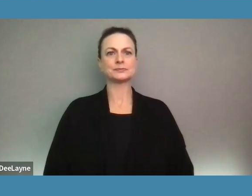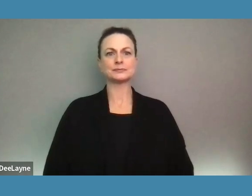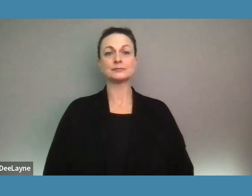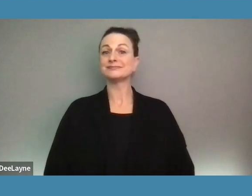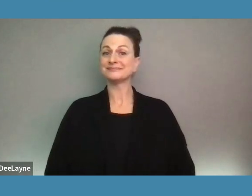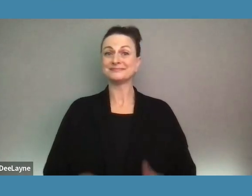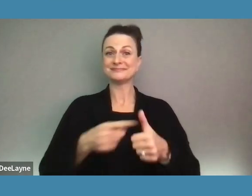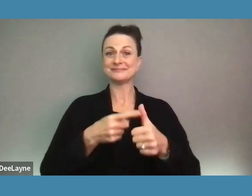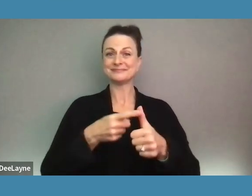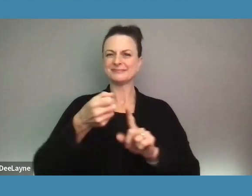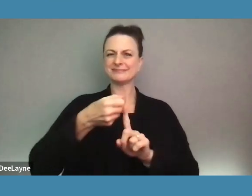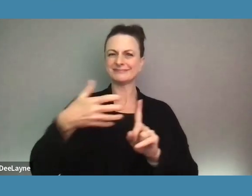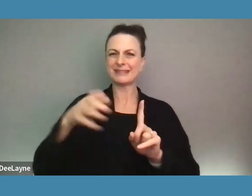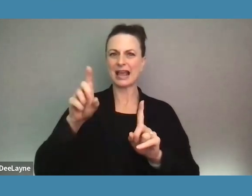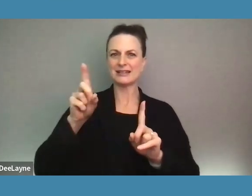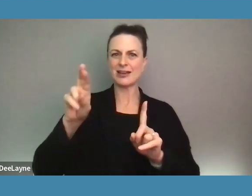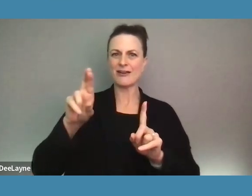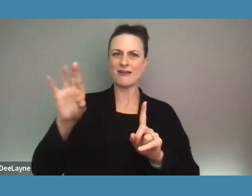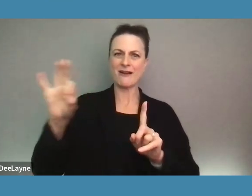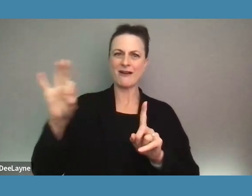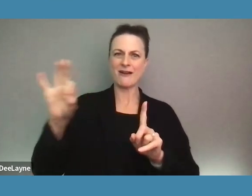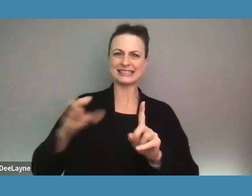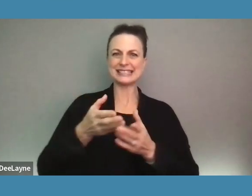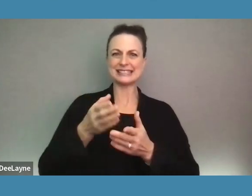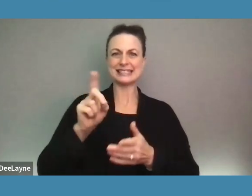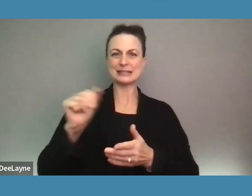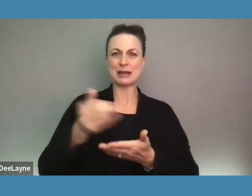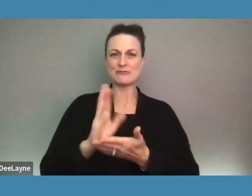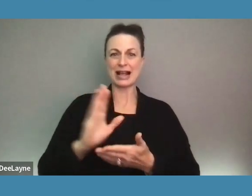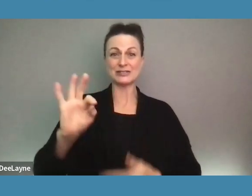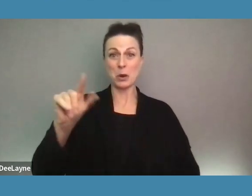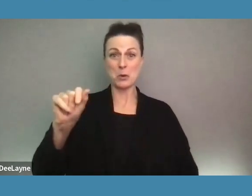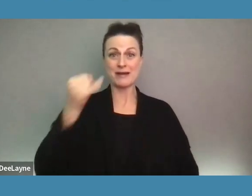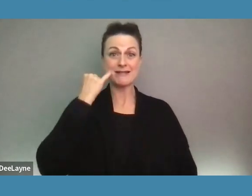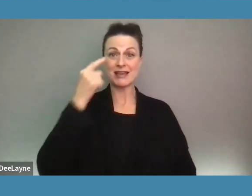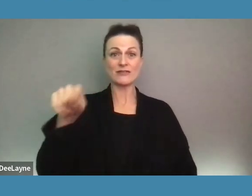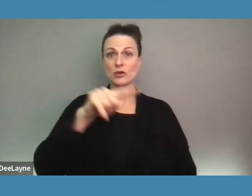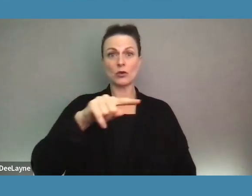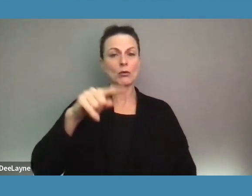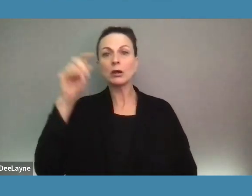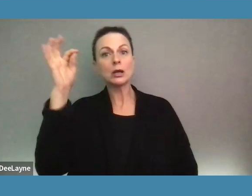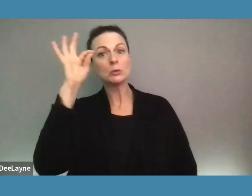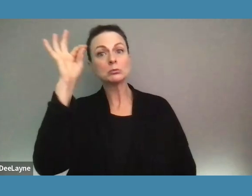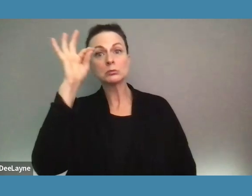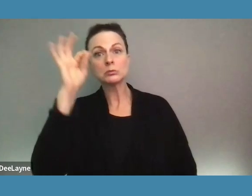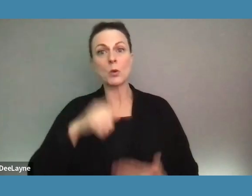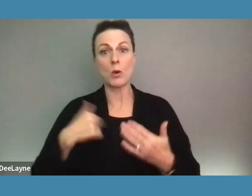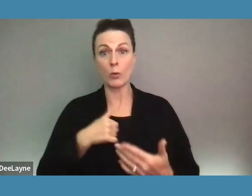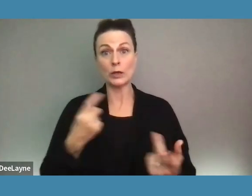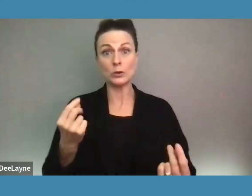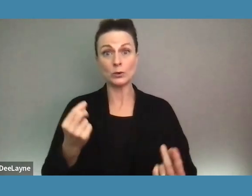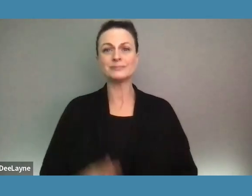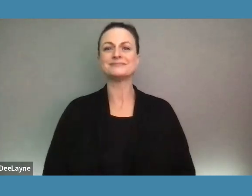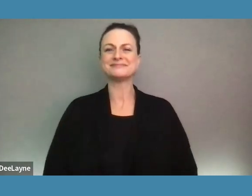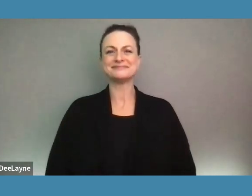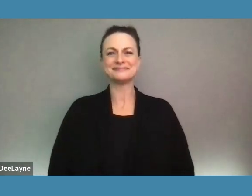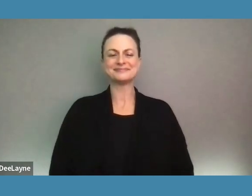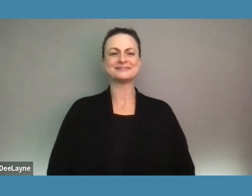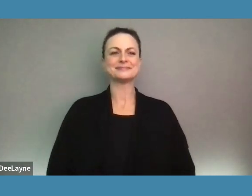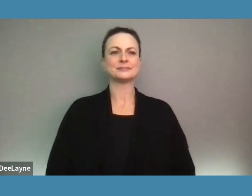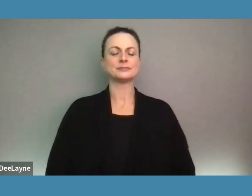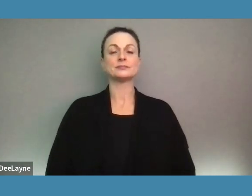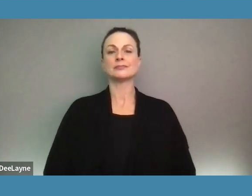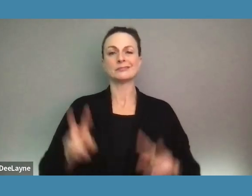So first off, just a little bit about Disability Rights Florida for those of you who may not be aware of what we do. We are something